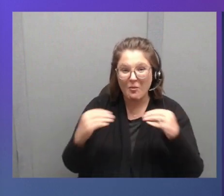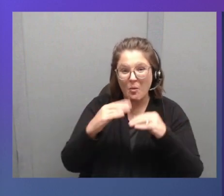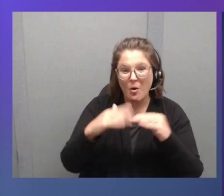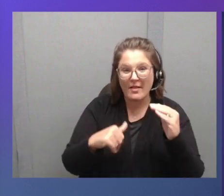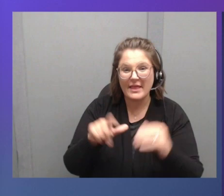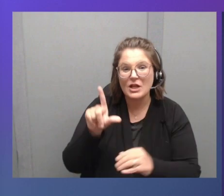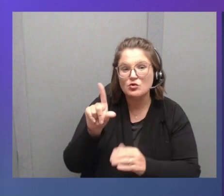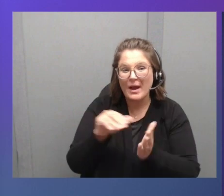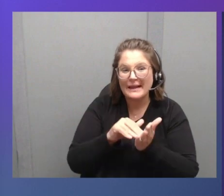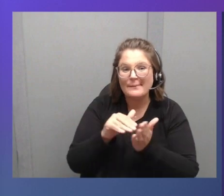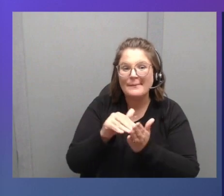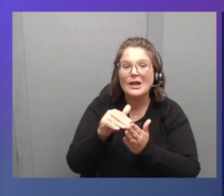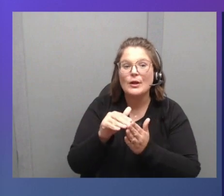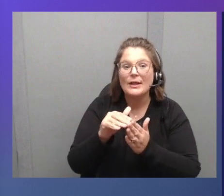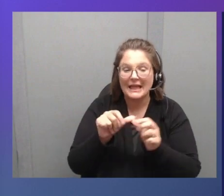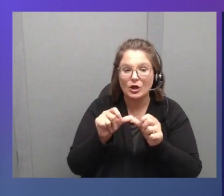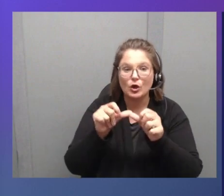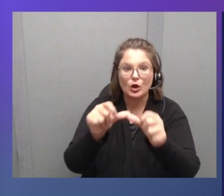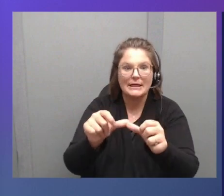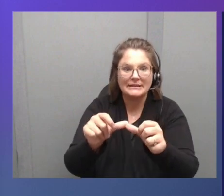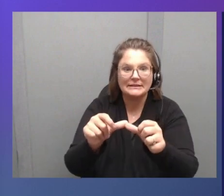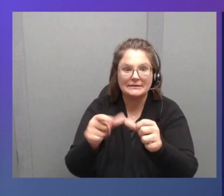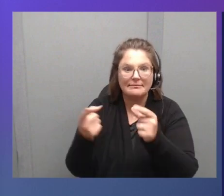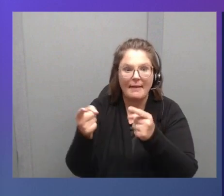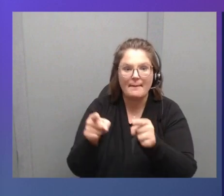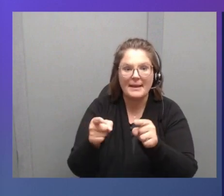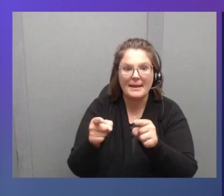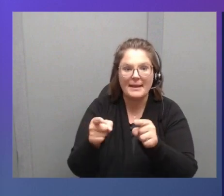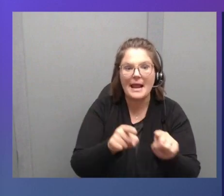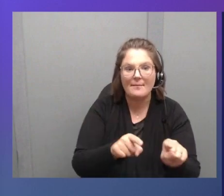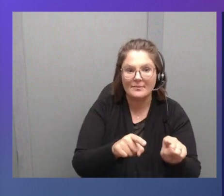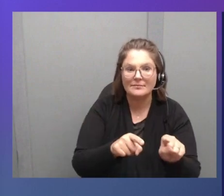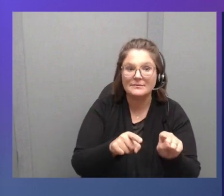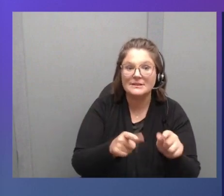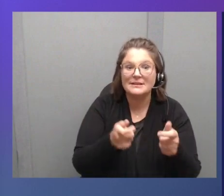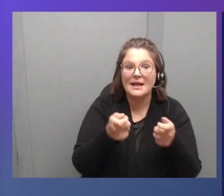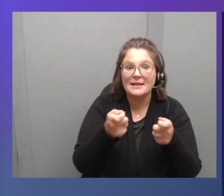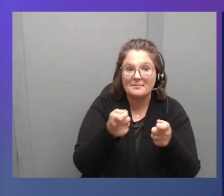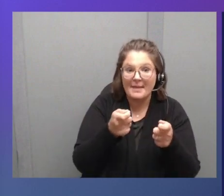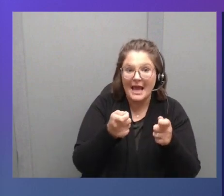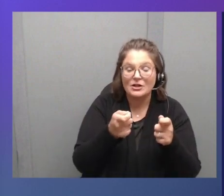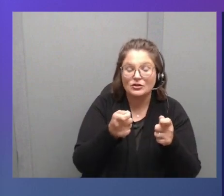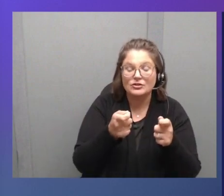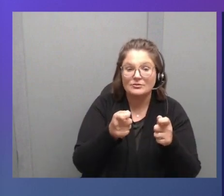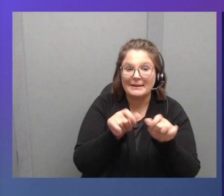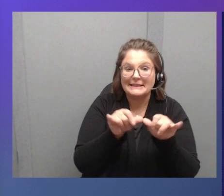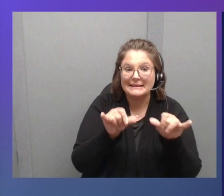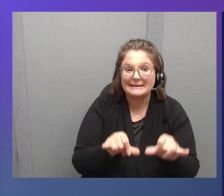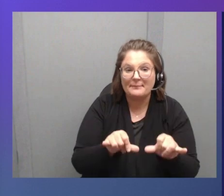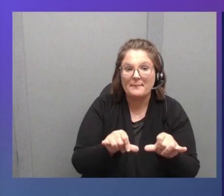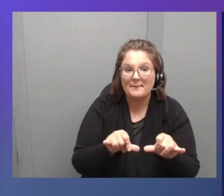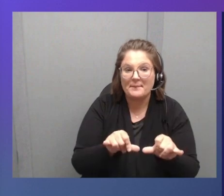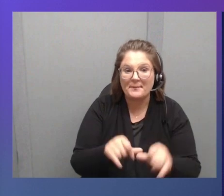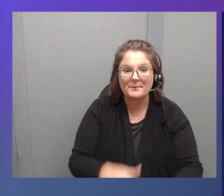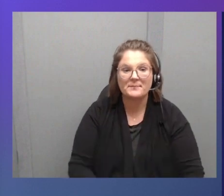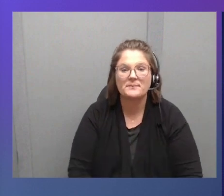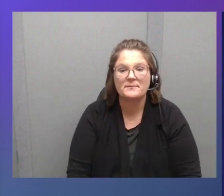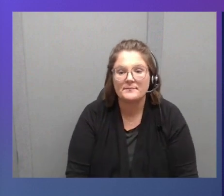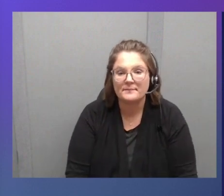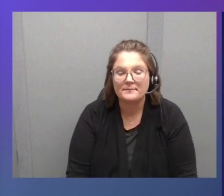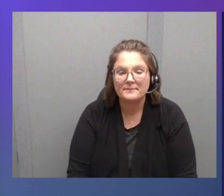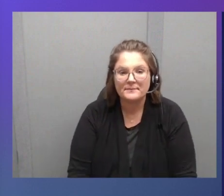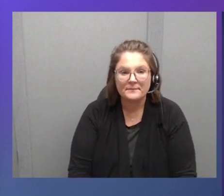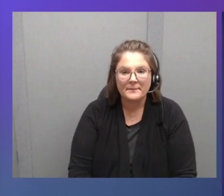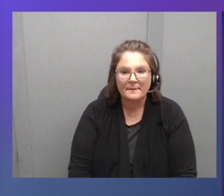instances, VMs, bare metal, everything, that are managed by Systems Manager. That's ridiculous. I knew it was widely adopted, but I didn't think it was to that